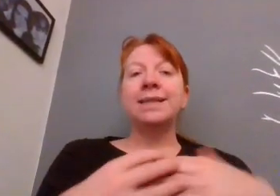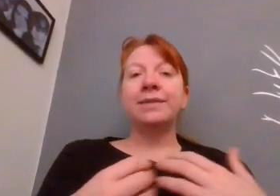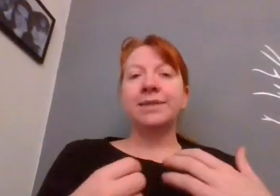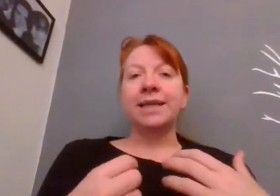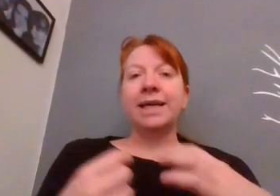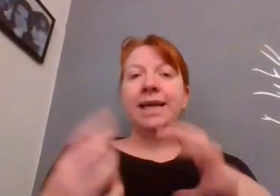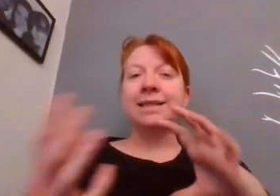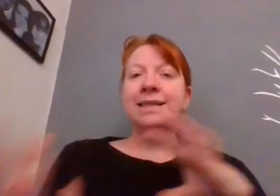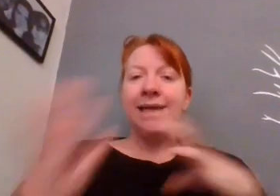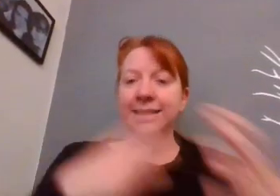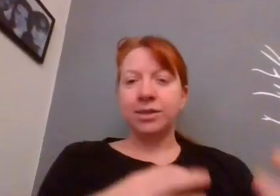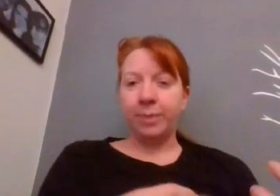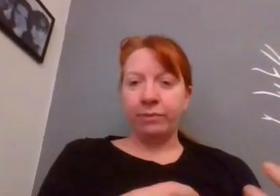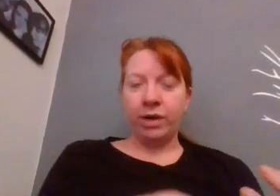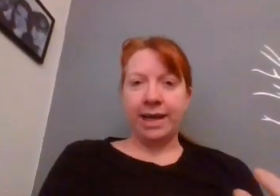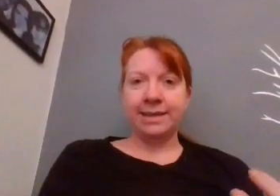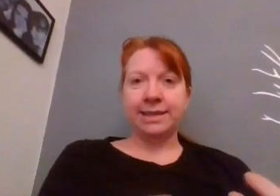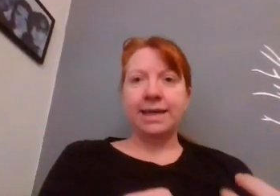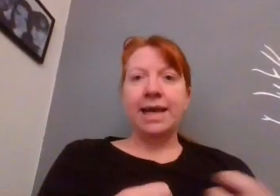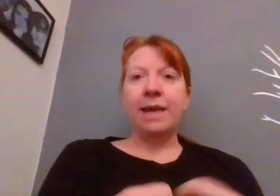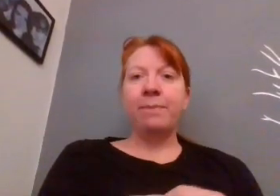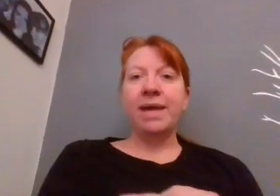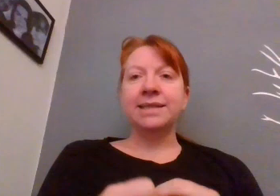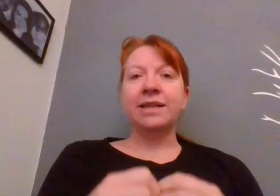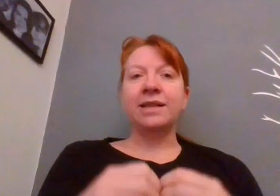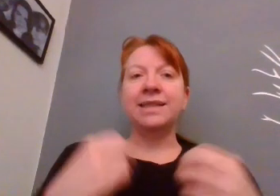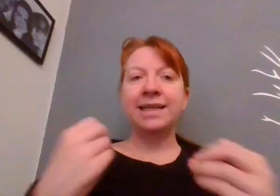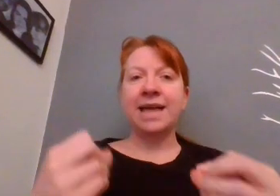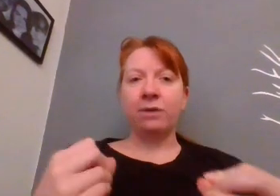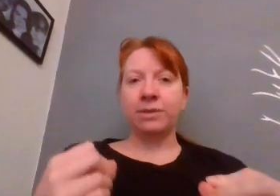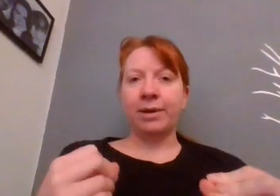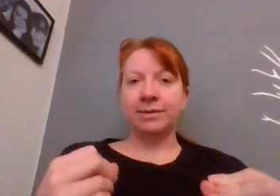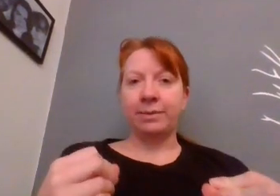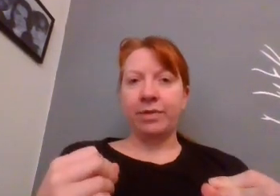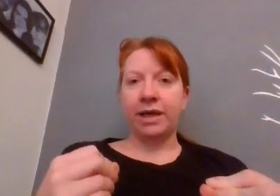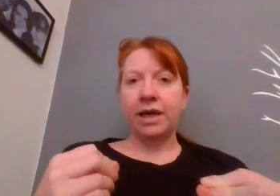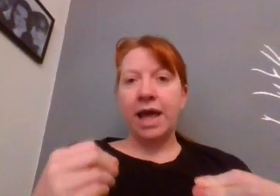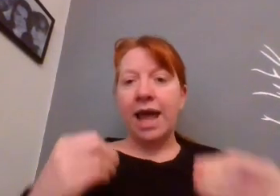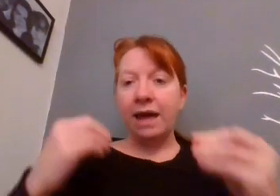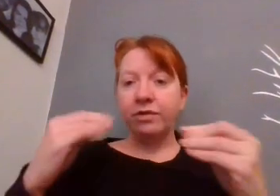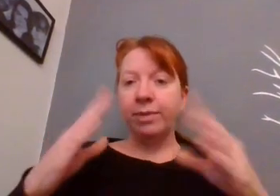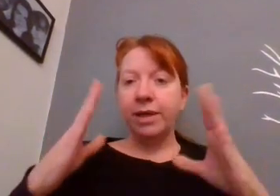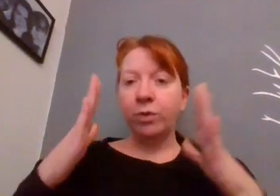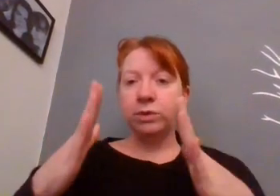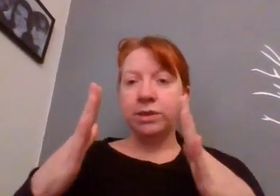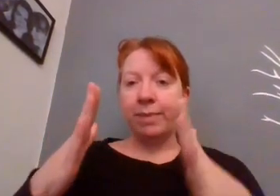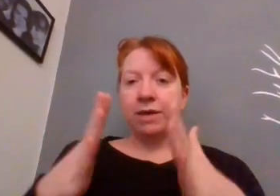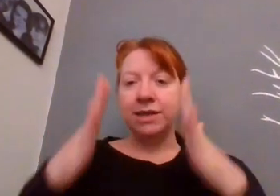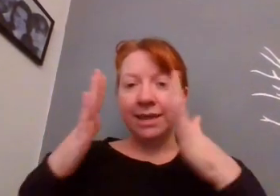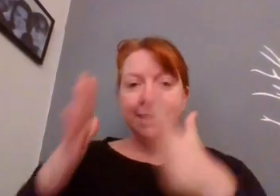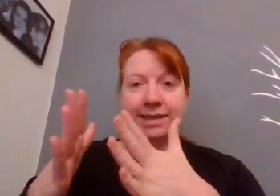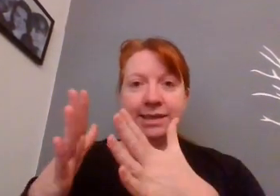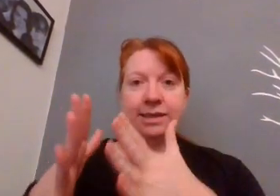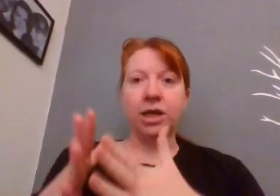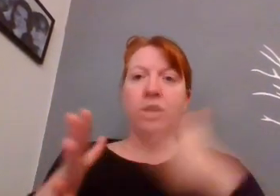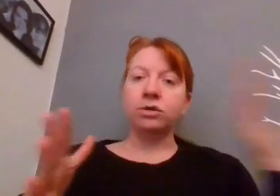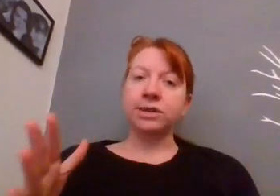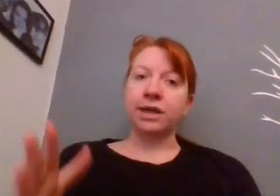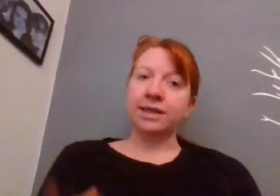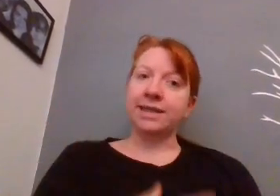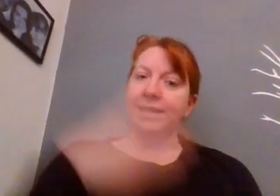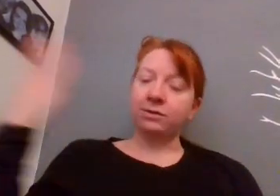But relativity is linked to being related. It means that the details about something have to be thought about and